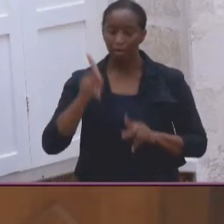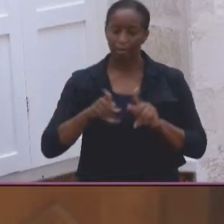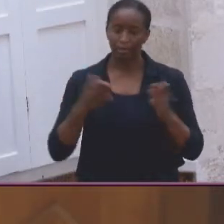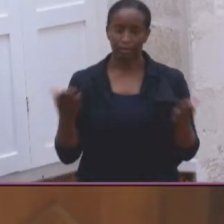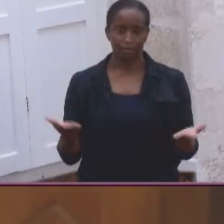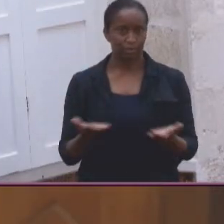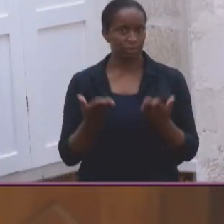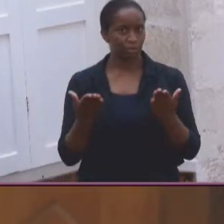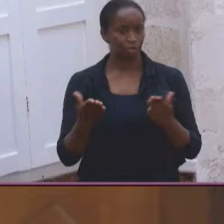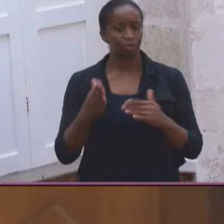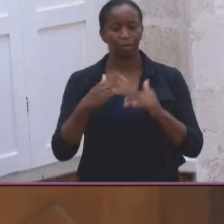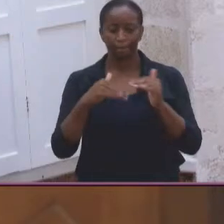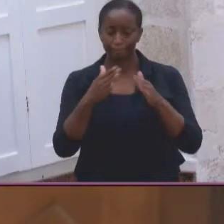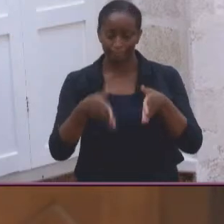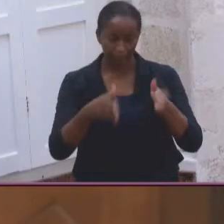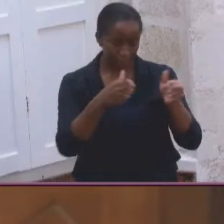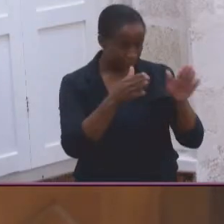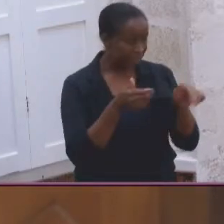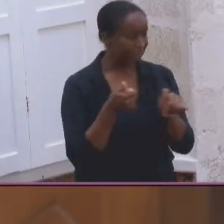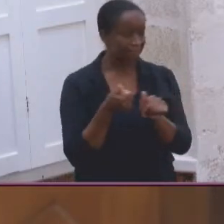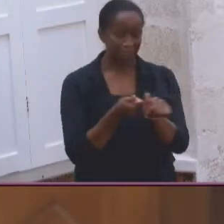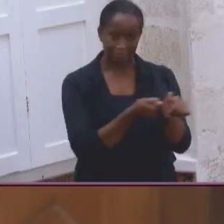rats.